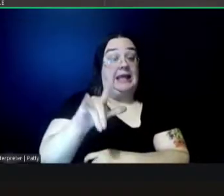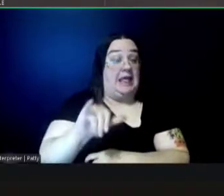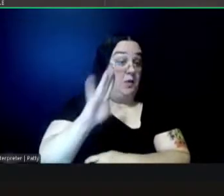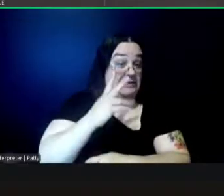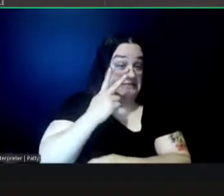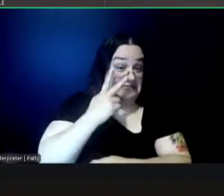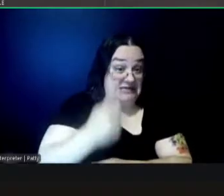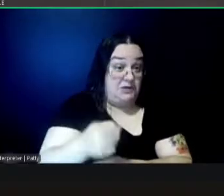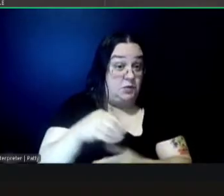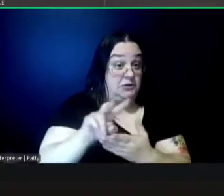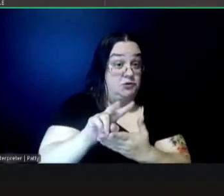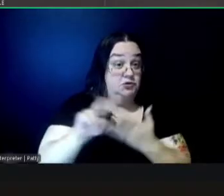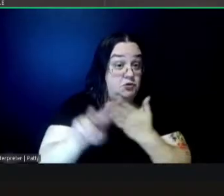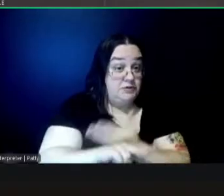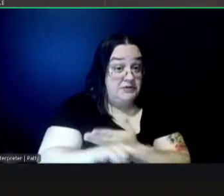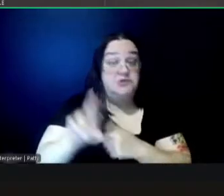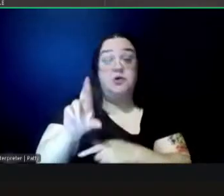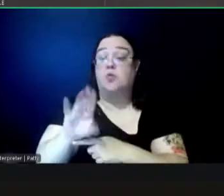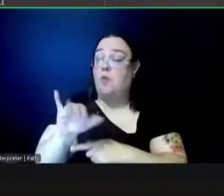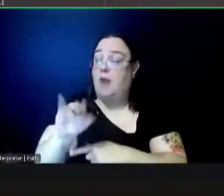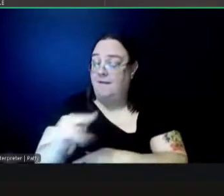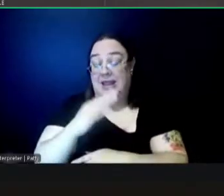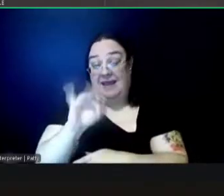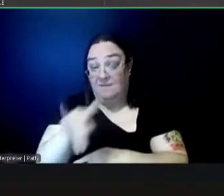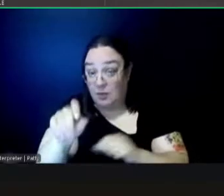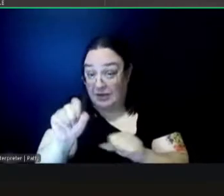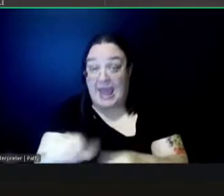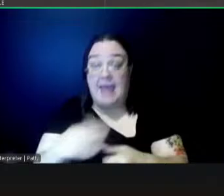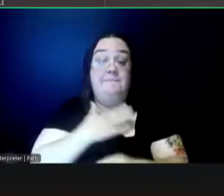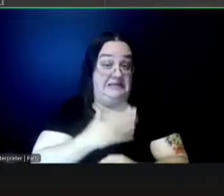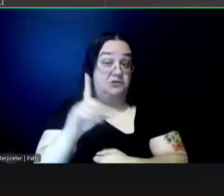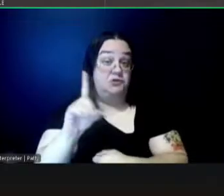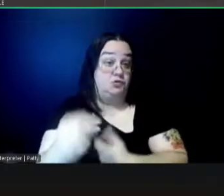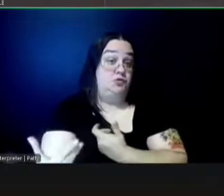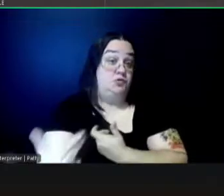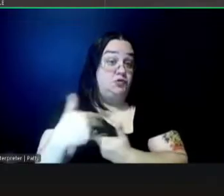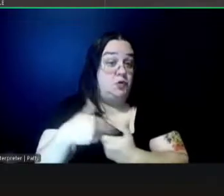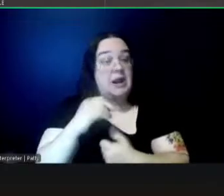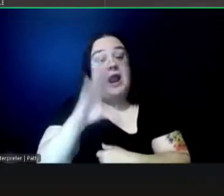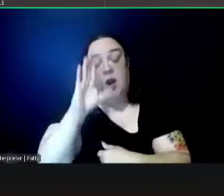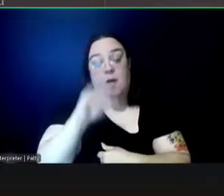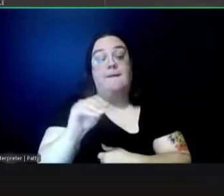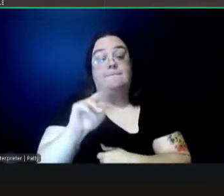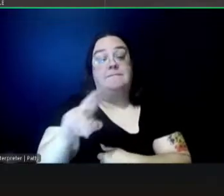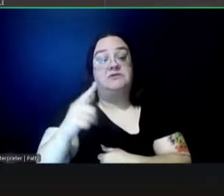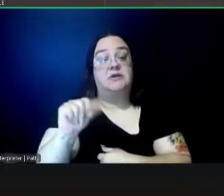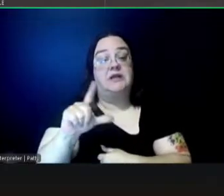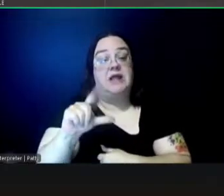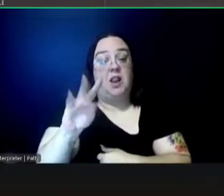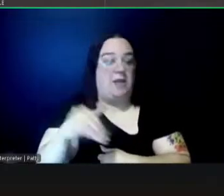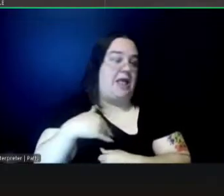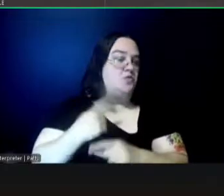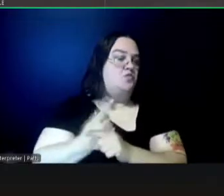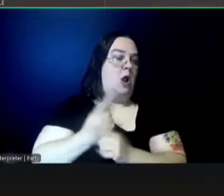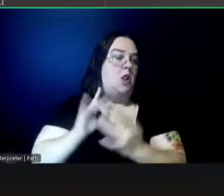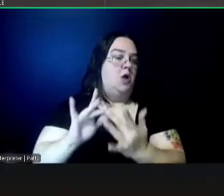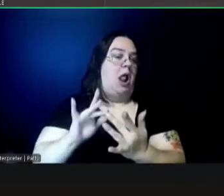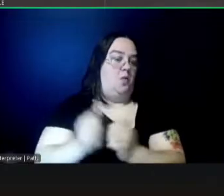weeks. Robin, please join us if you're able, and then I know Mr. Galloway is in regular contact with you